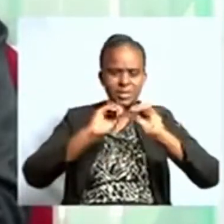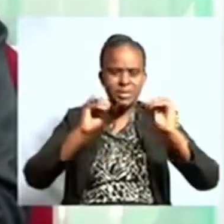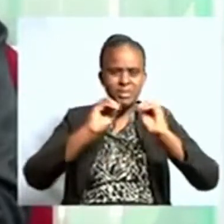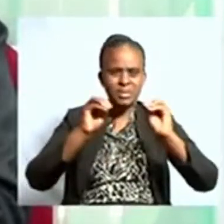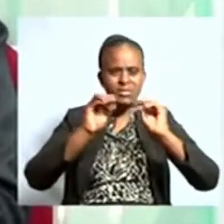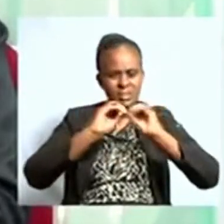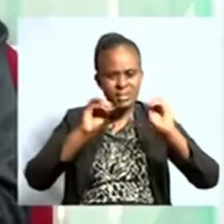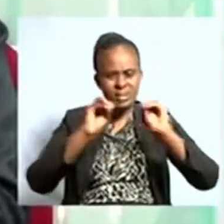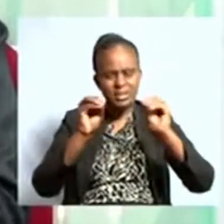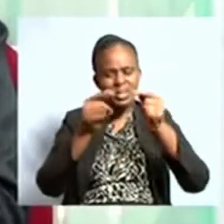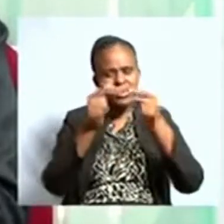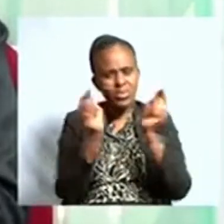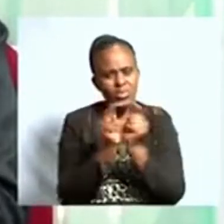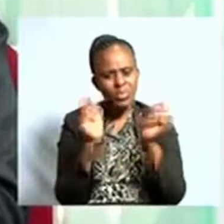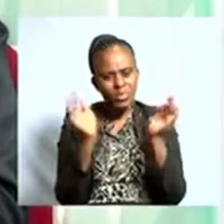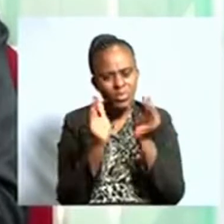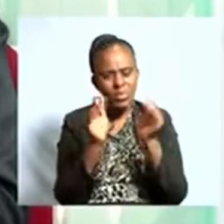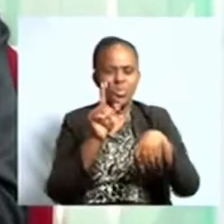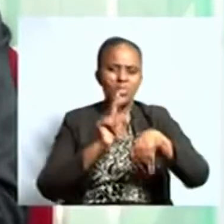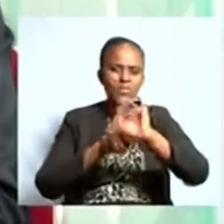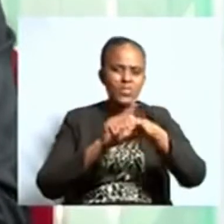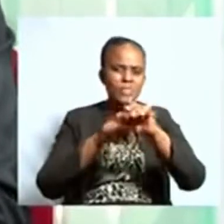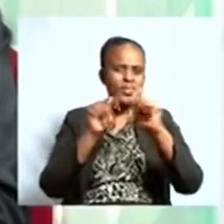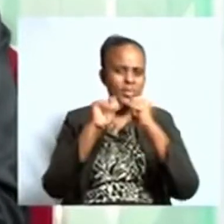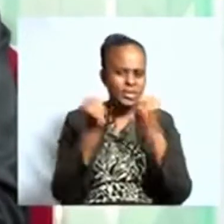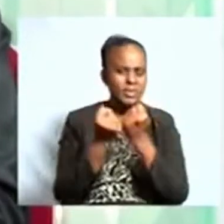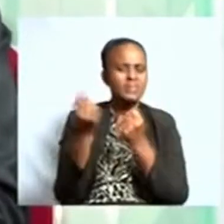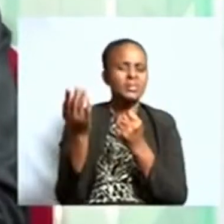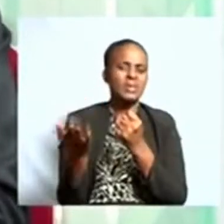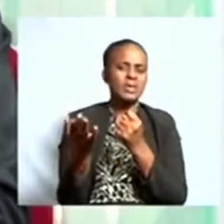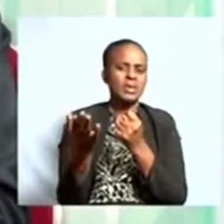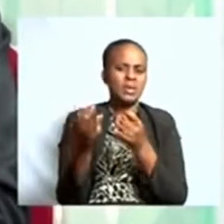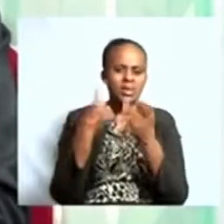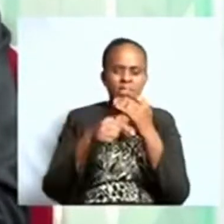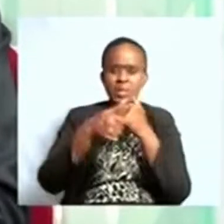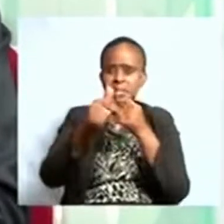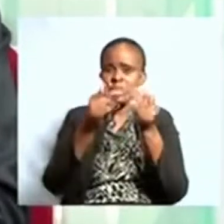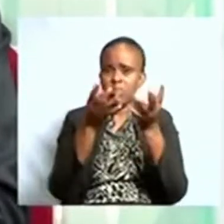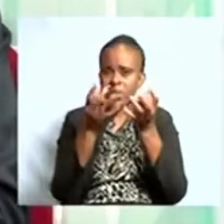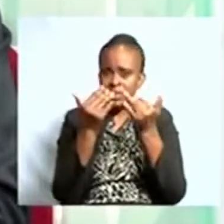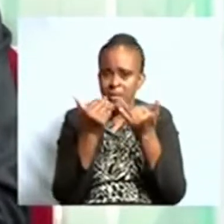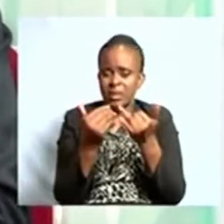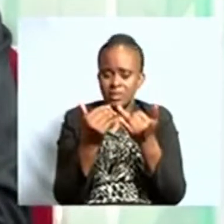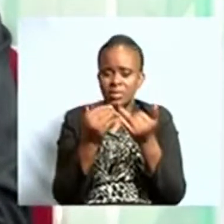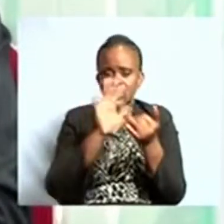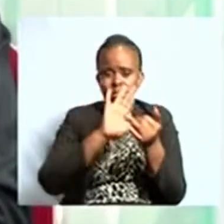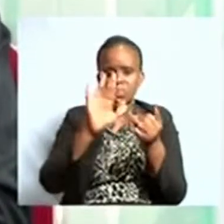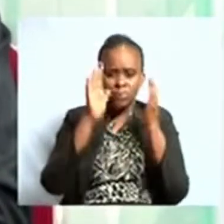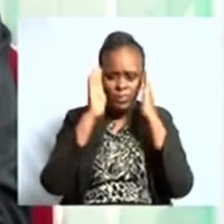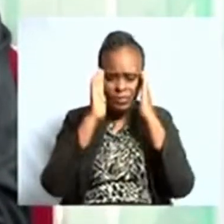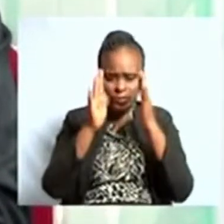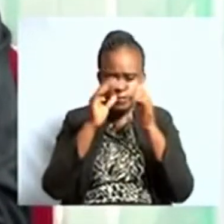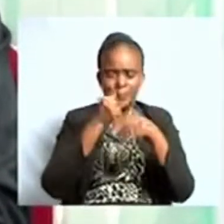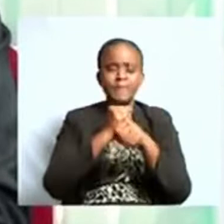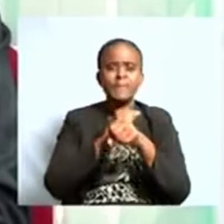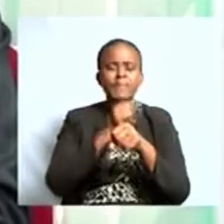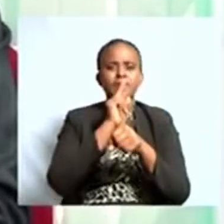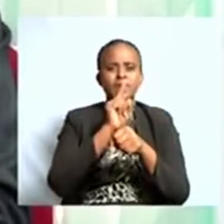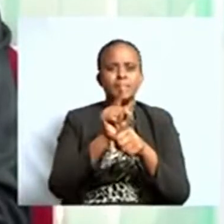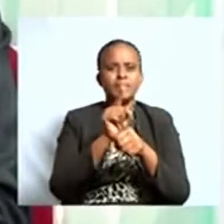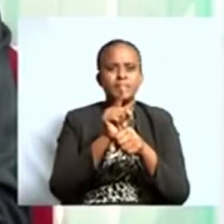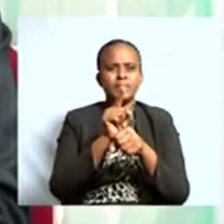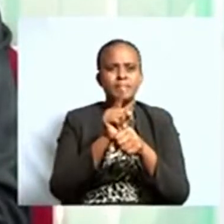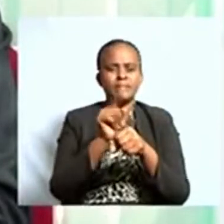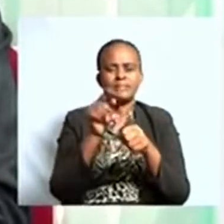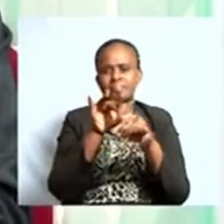coaching an academy soccer team there, and what they want is your attention to make sure that